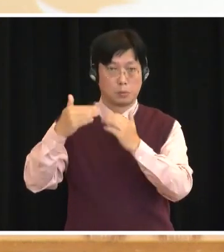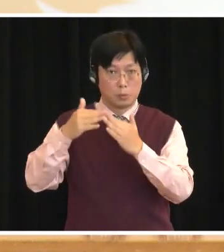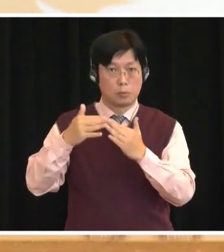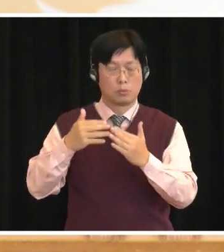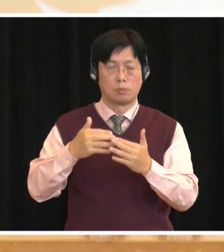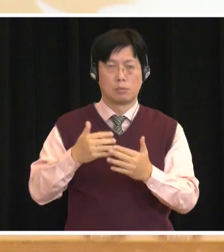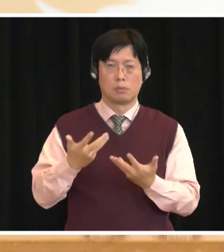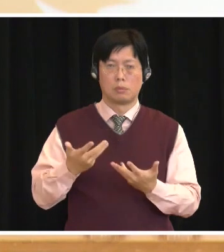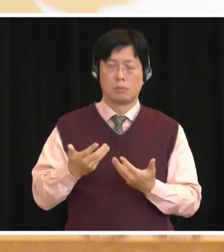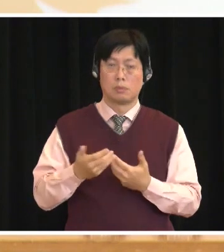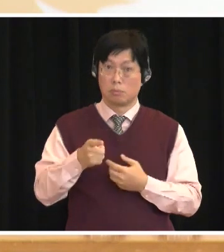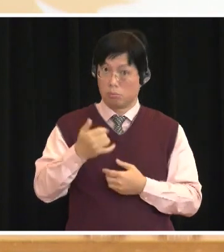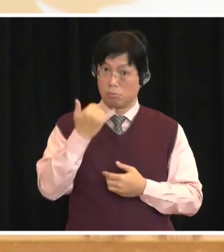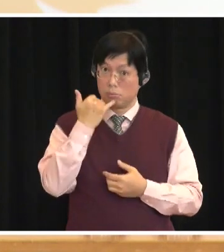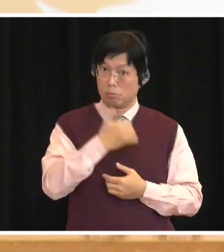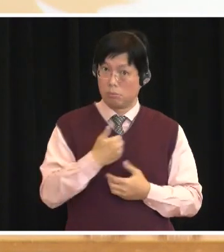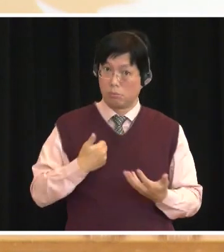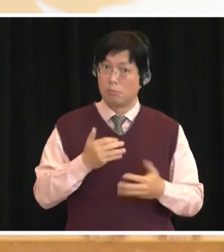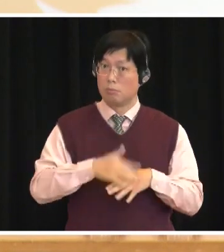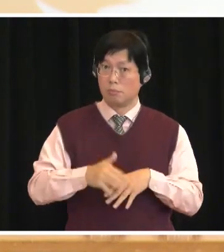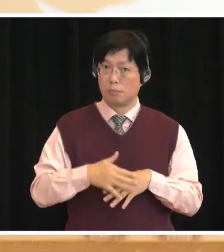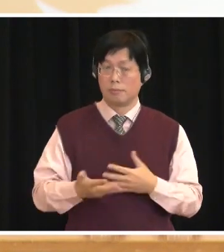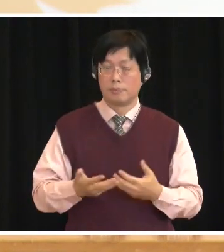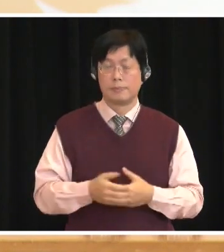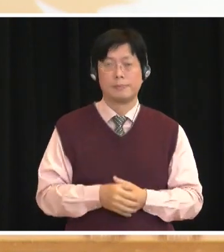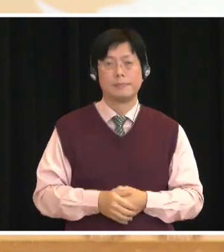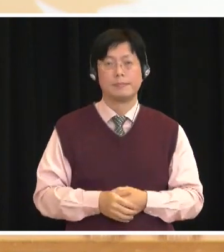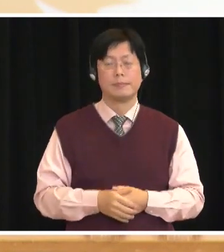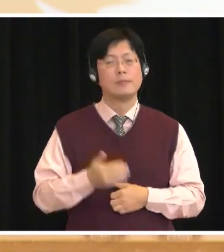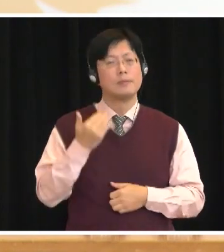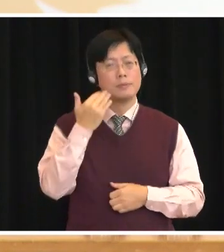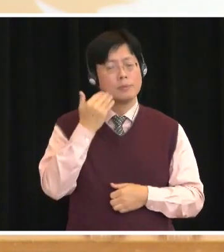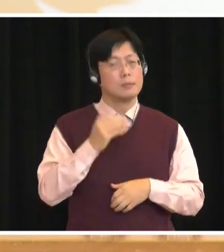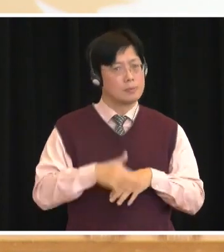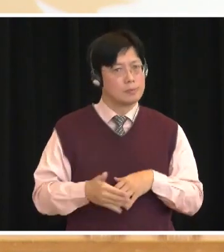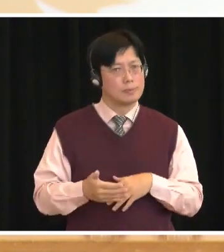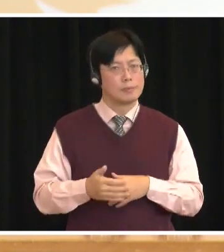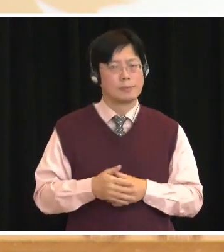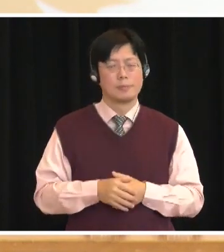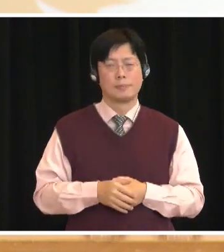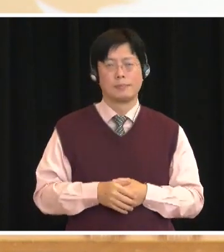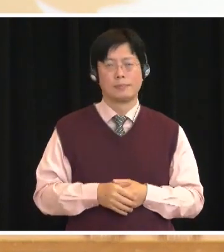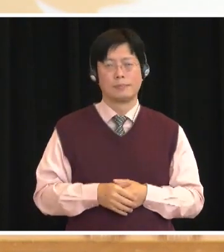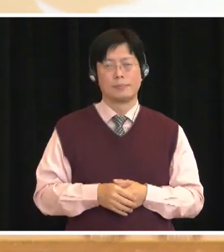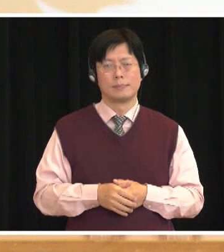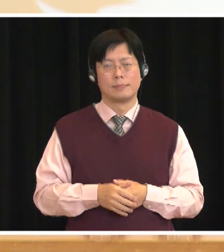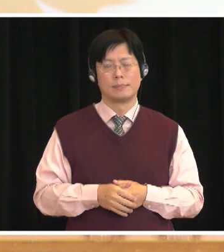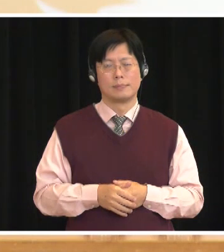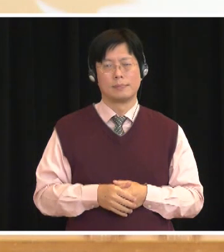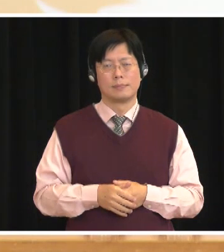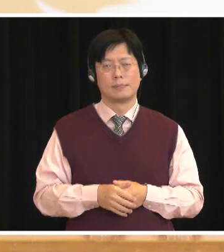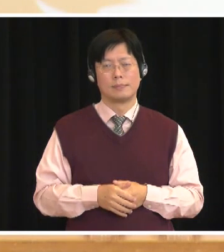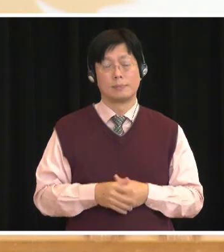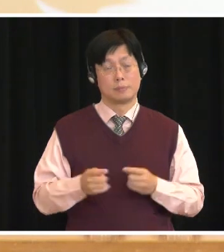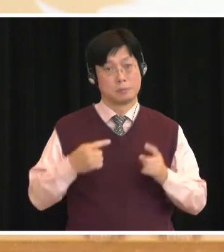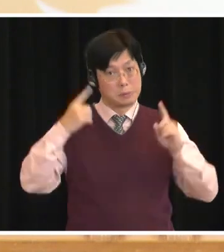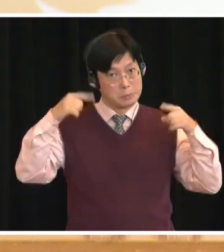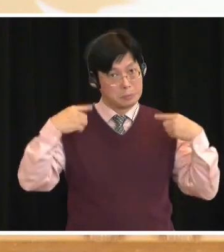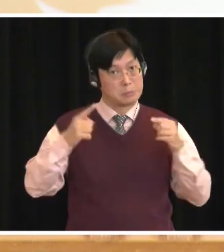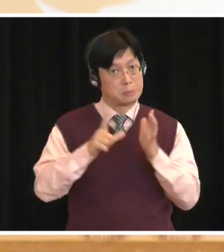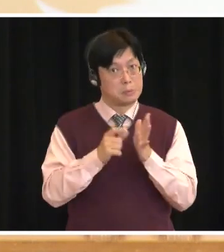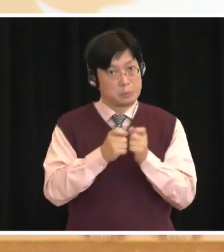what's the maximum? Because for placement in reformatory or